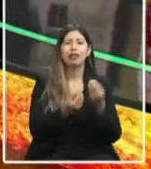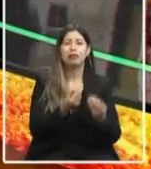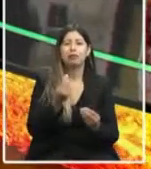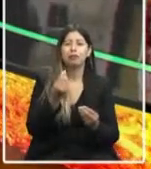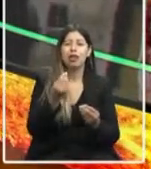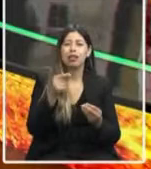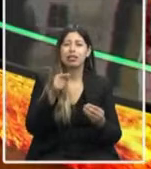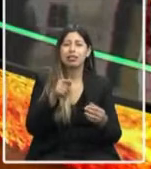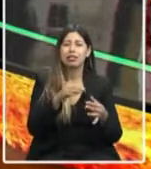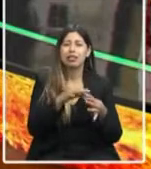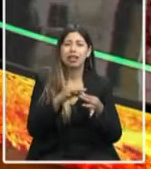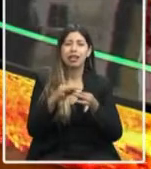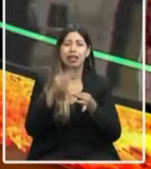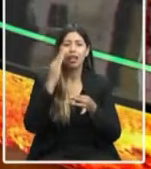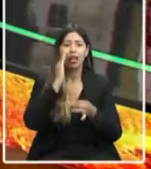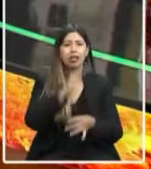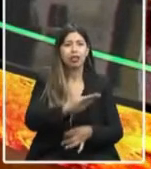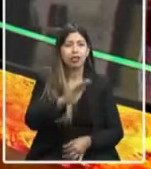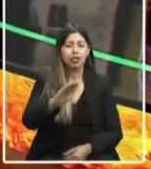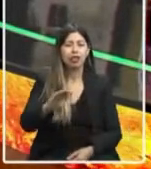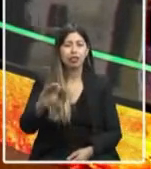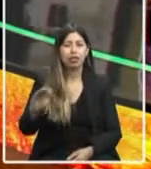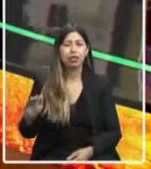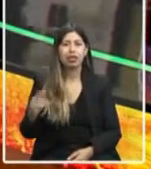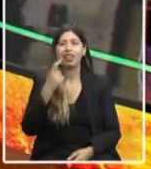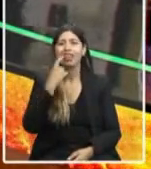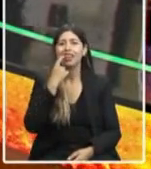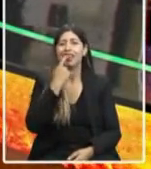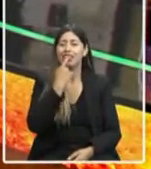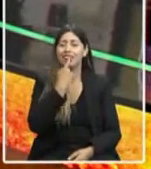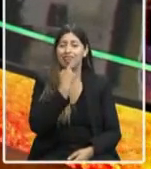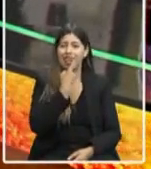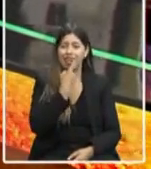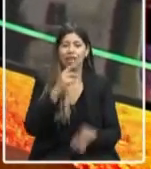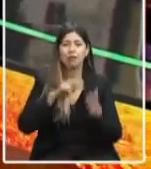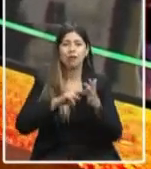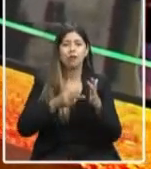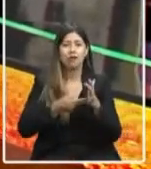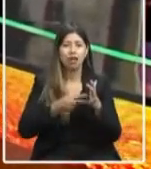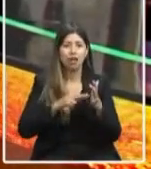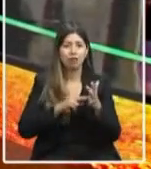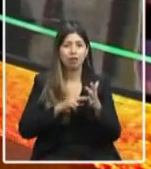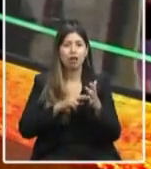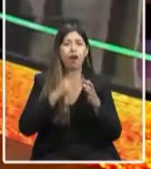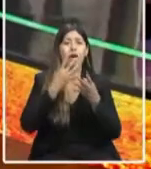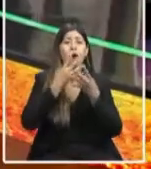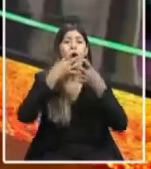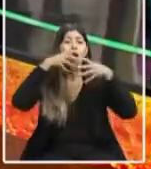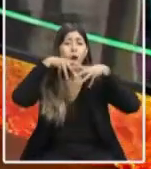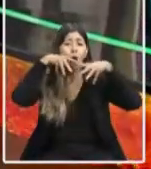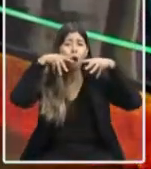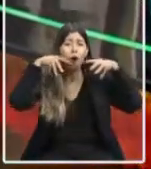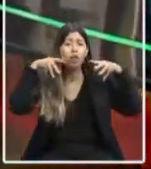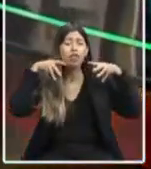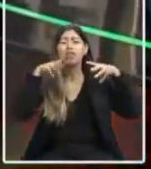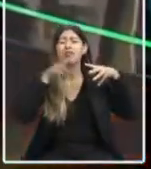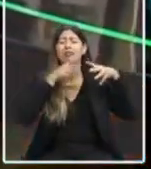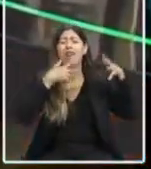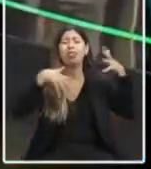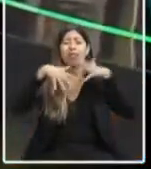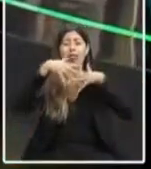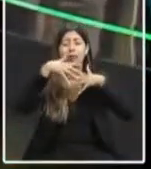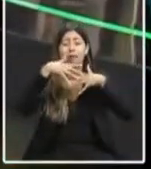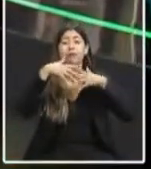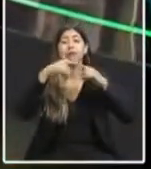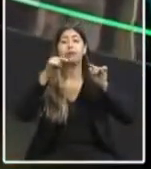what is the difference between what prehistoric people eat and what we eat? And actually the way the